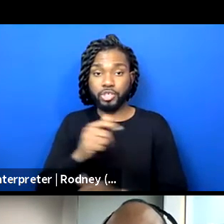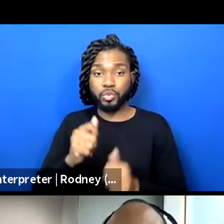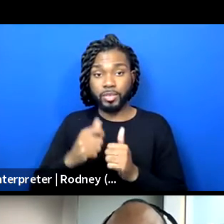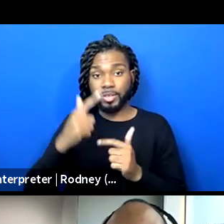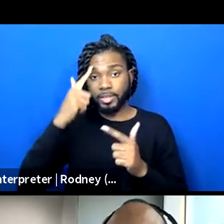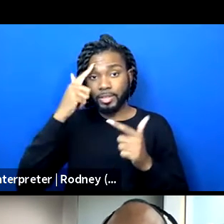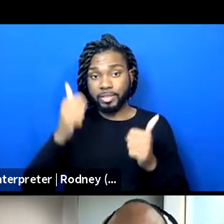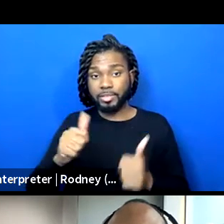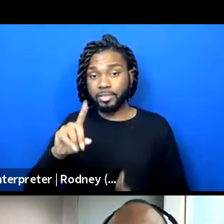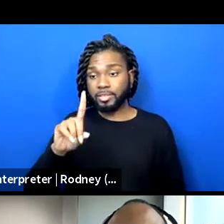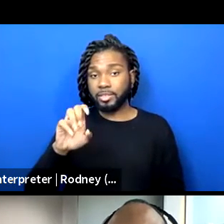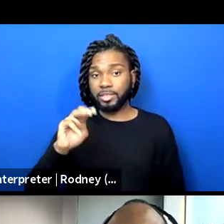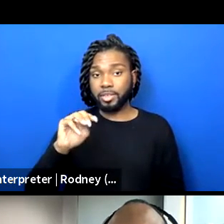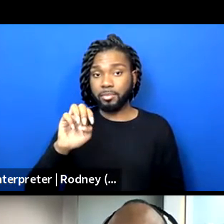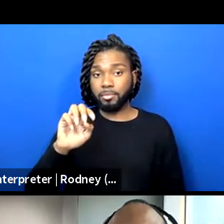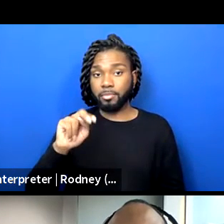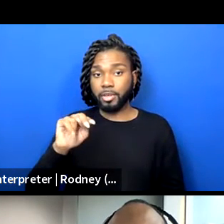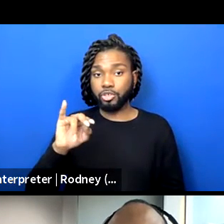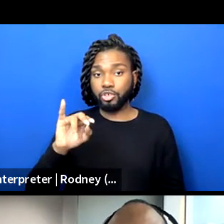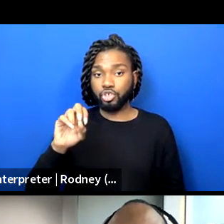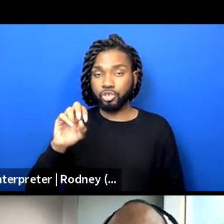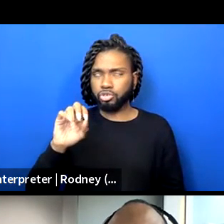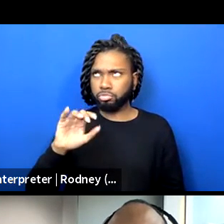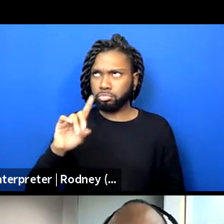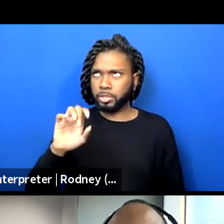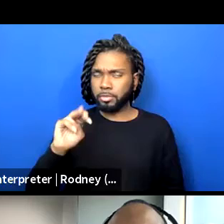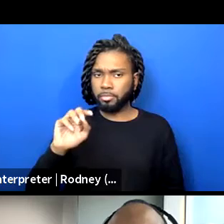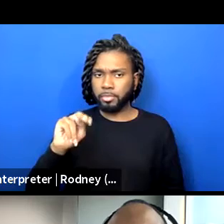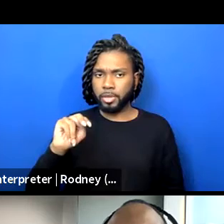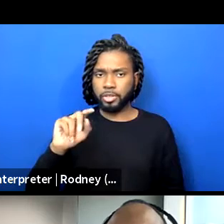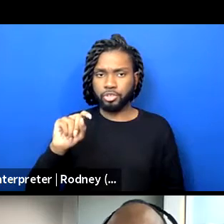less anxious and reduce